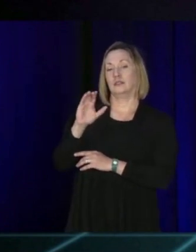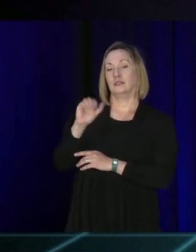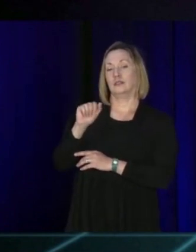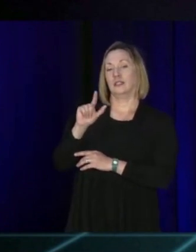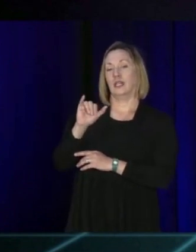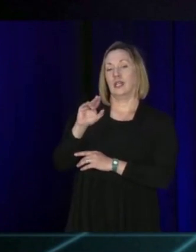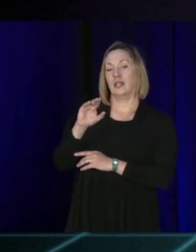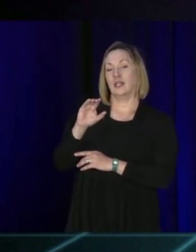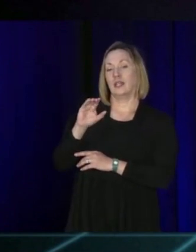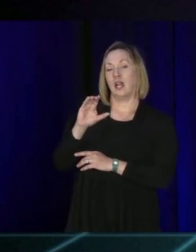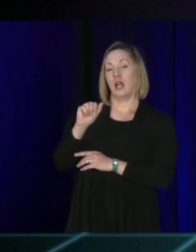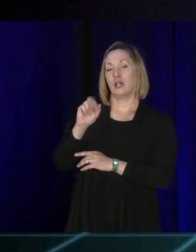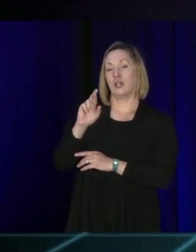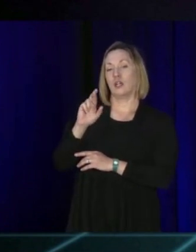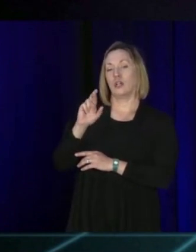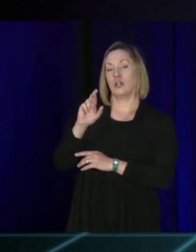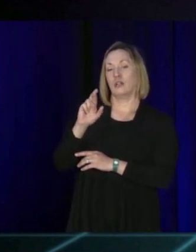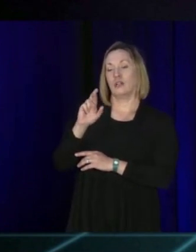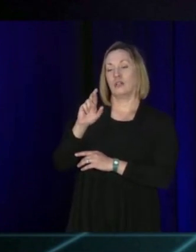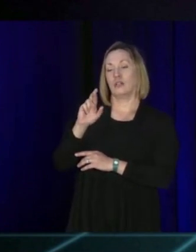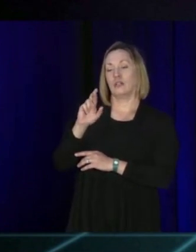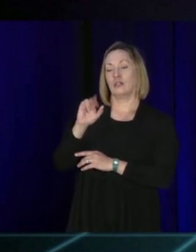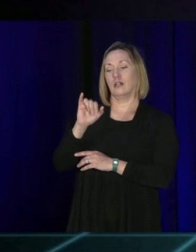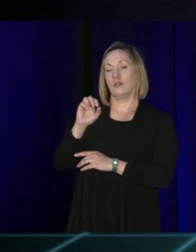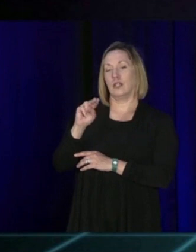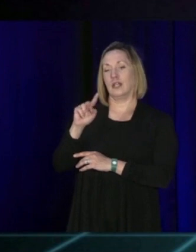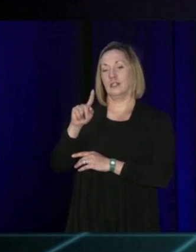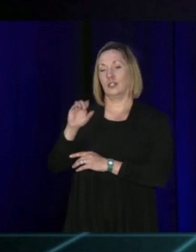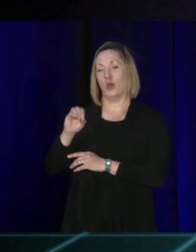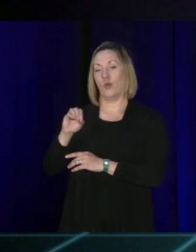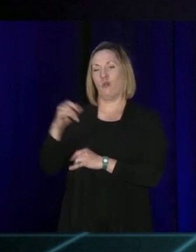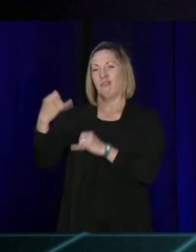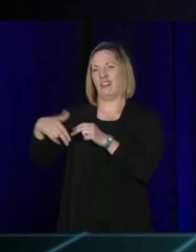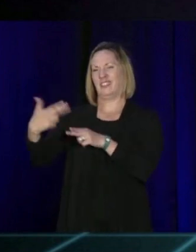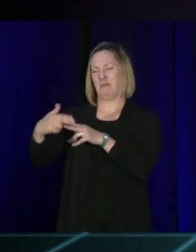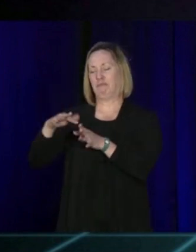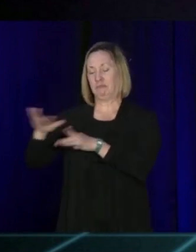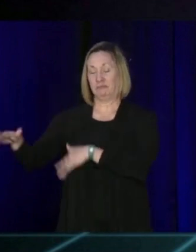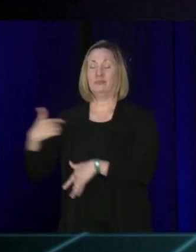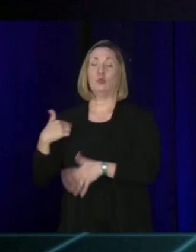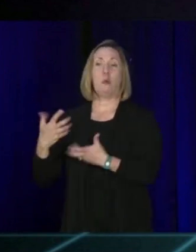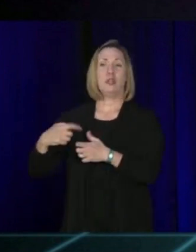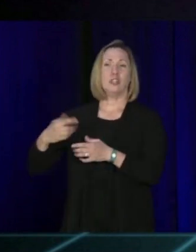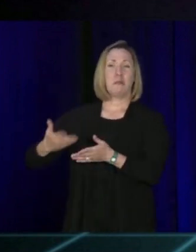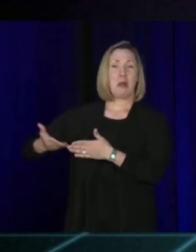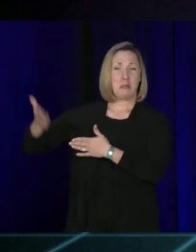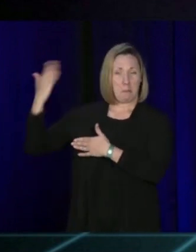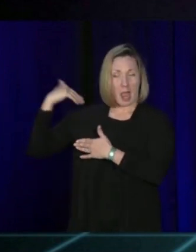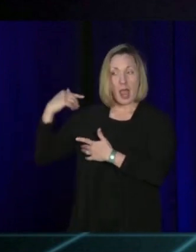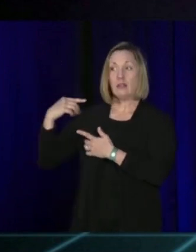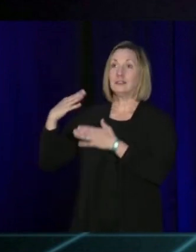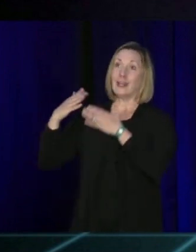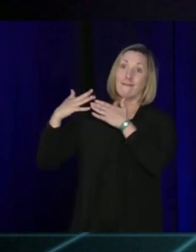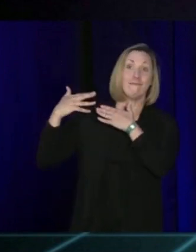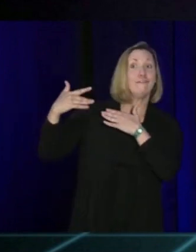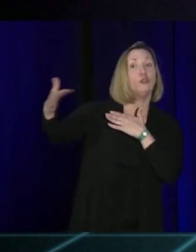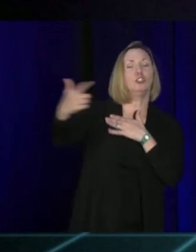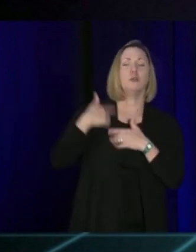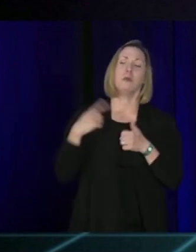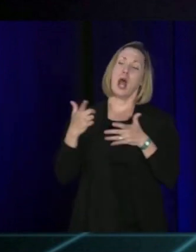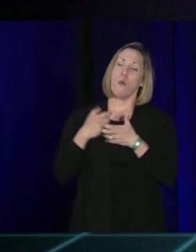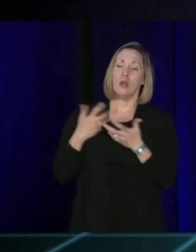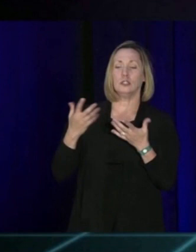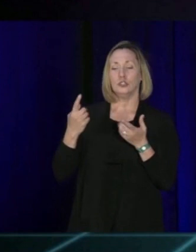do is, I do want to revisit the past and also talk about the future, but all the time trying to like come up with intersections